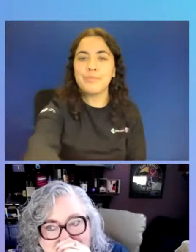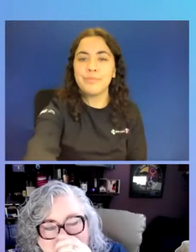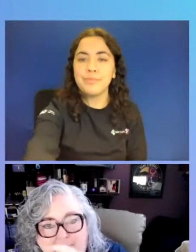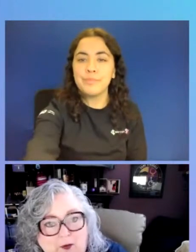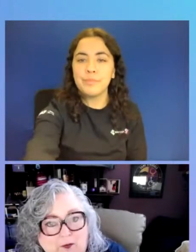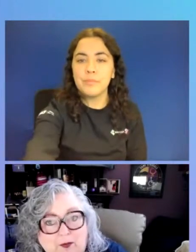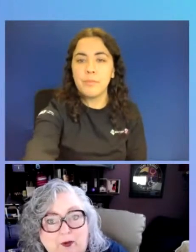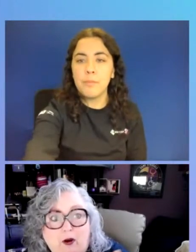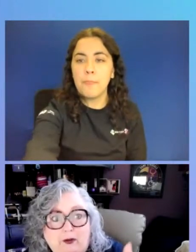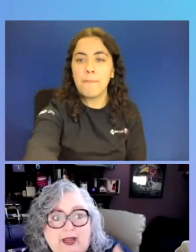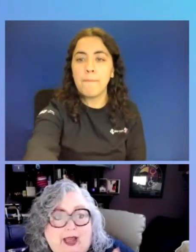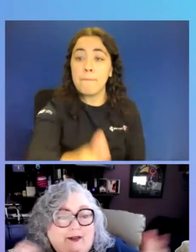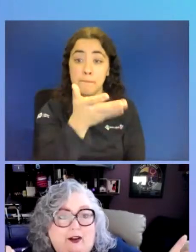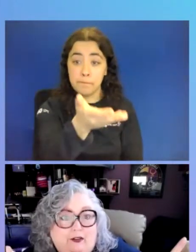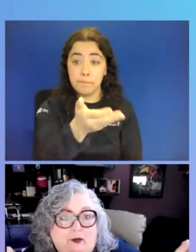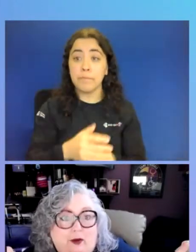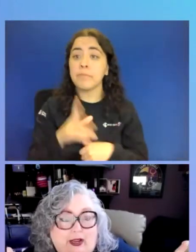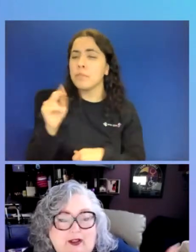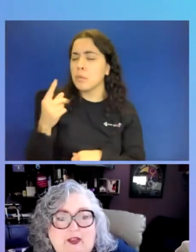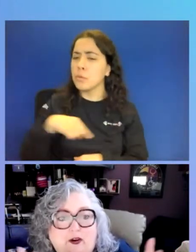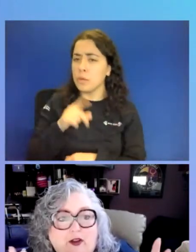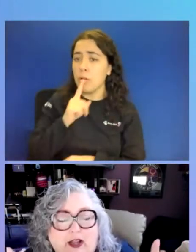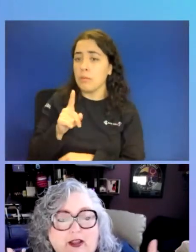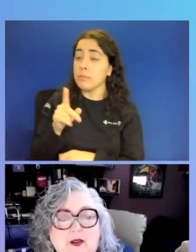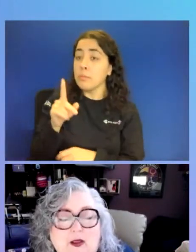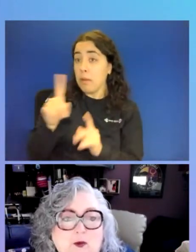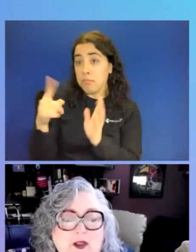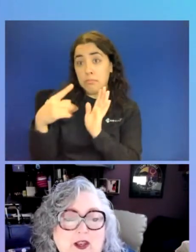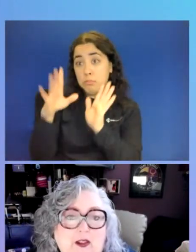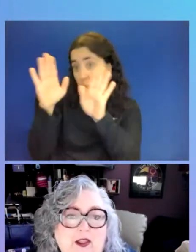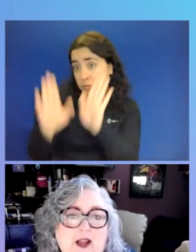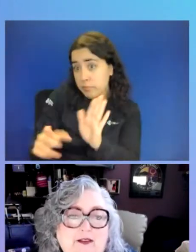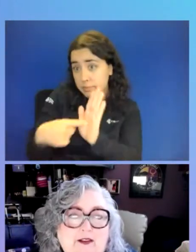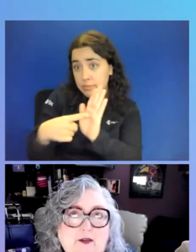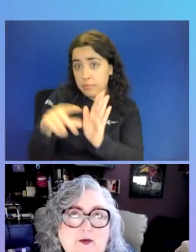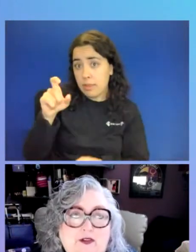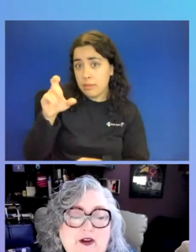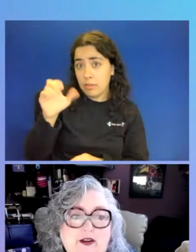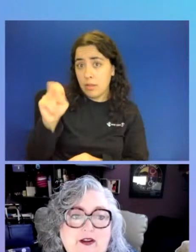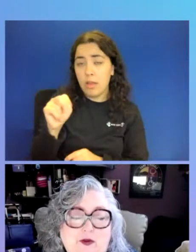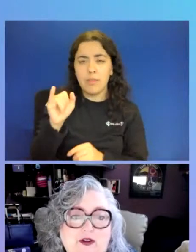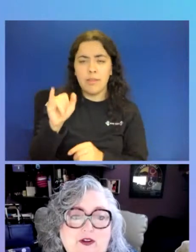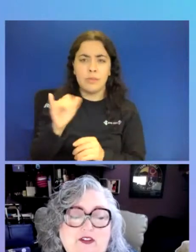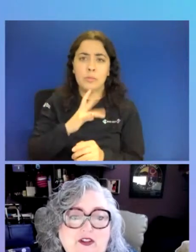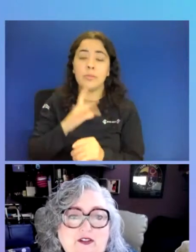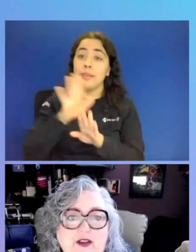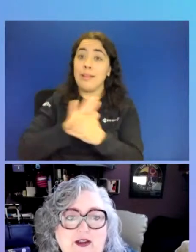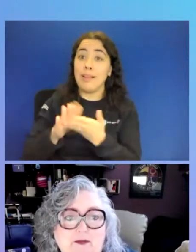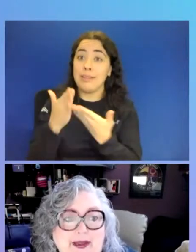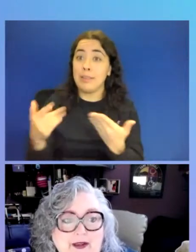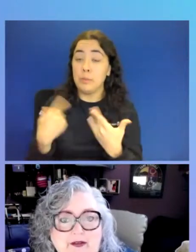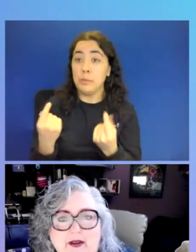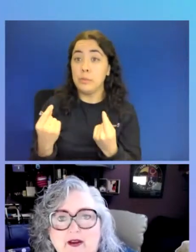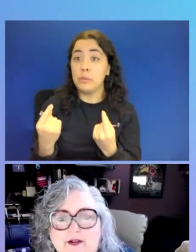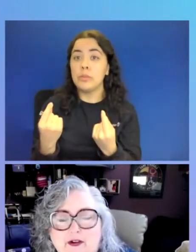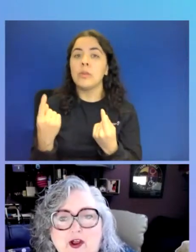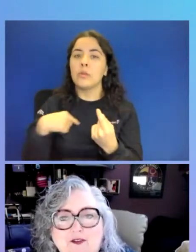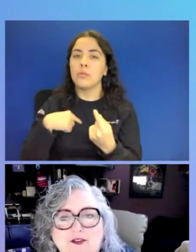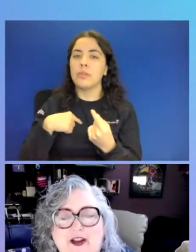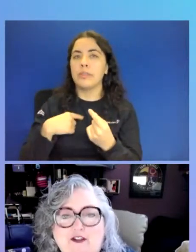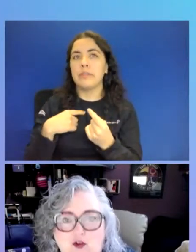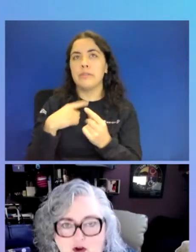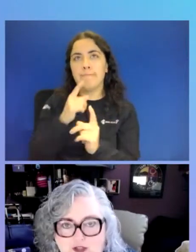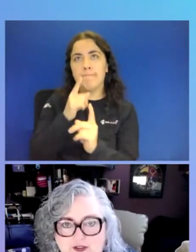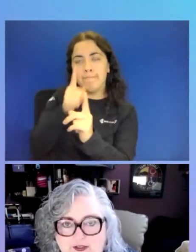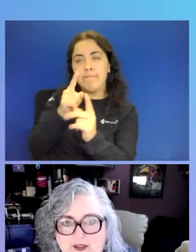ahead. No, but we are. But AXCON is great. One of the nice things that we've done is we've intentionally designed maintenance to not